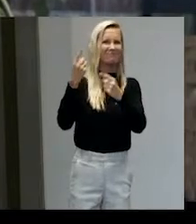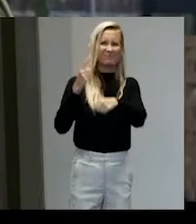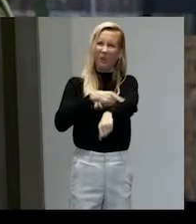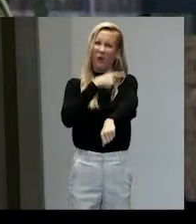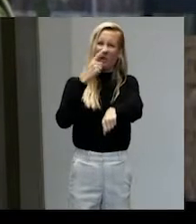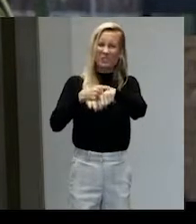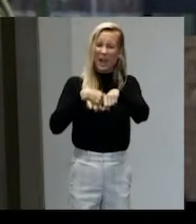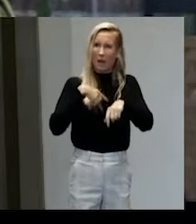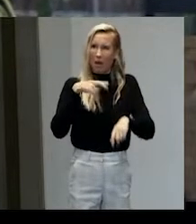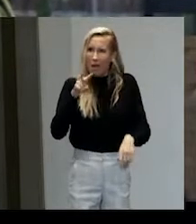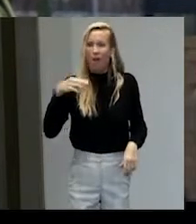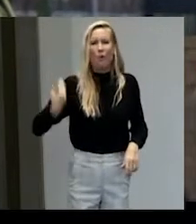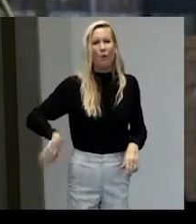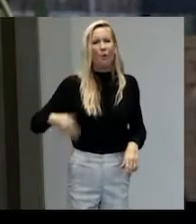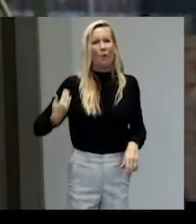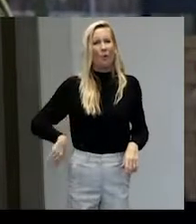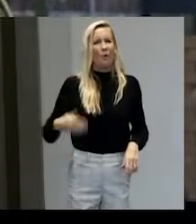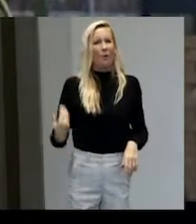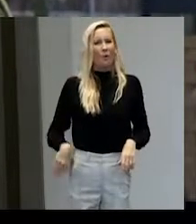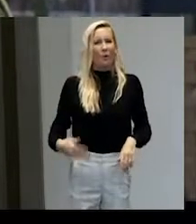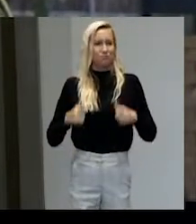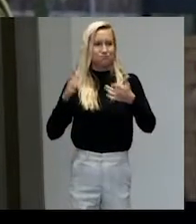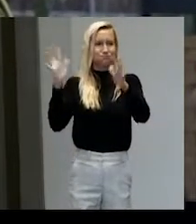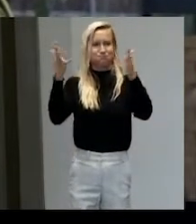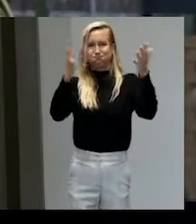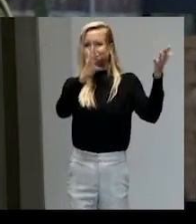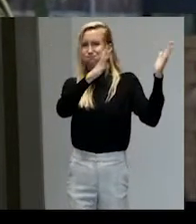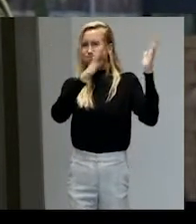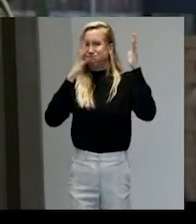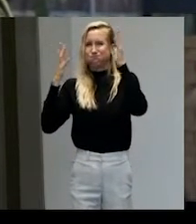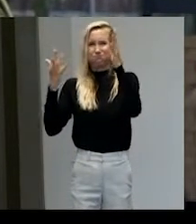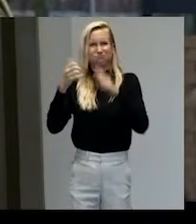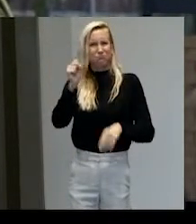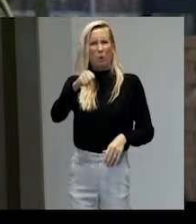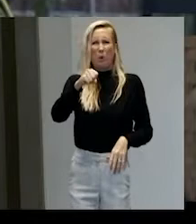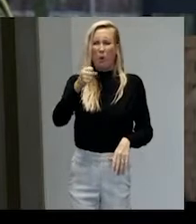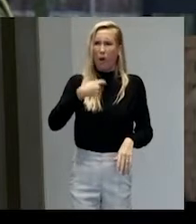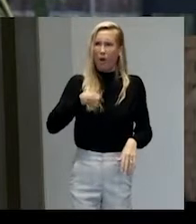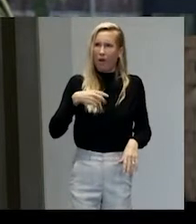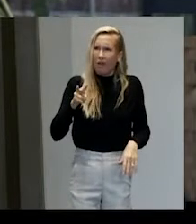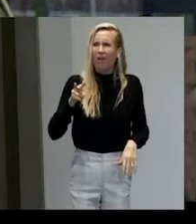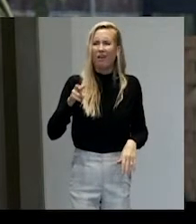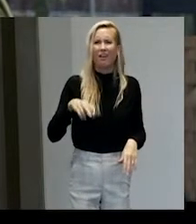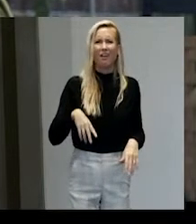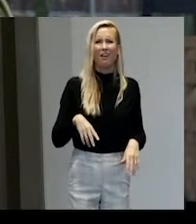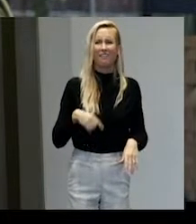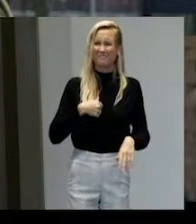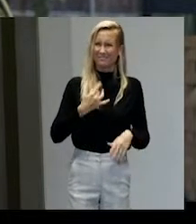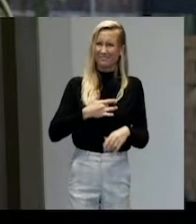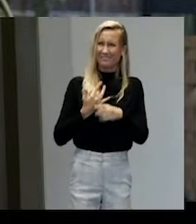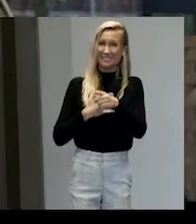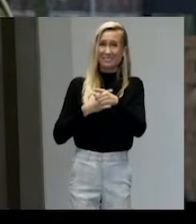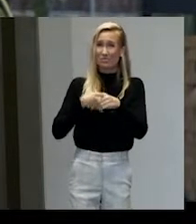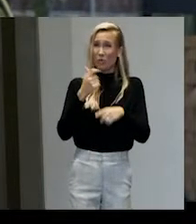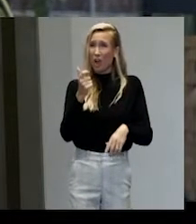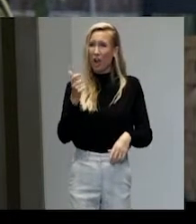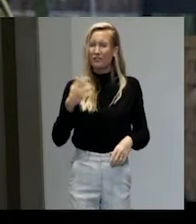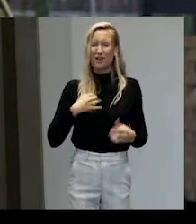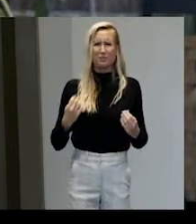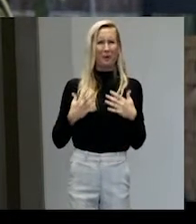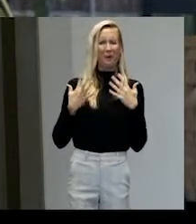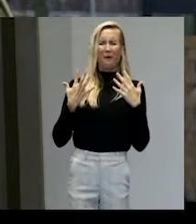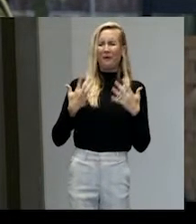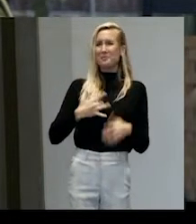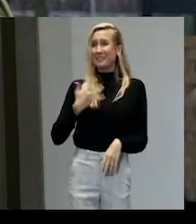You know, it's unique to see a show that makes you happy, that makes you laugh,